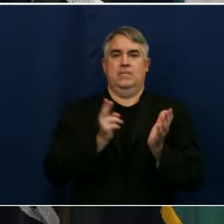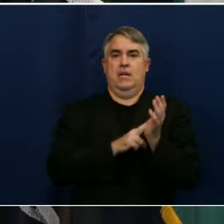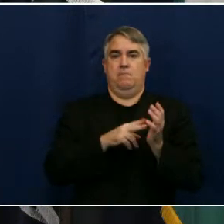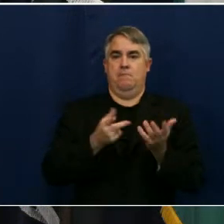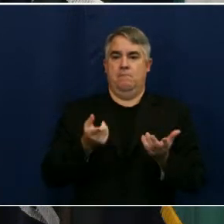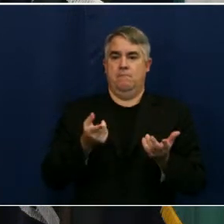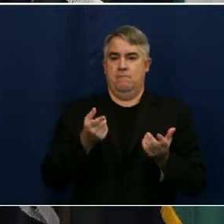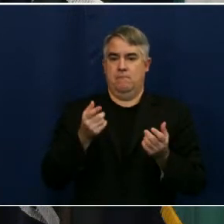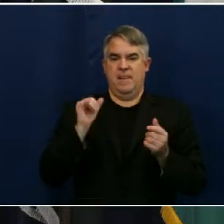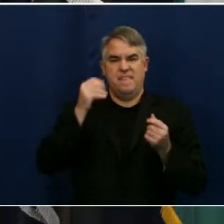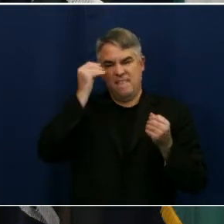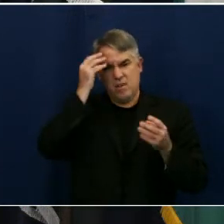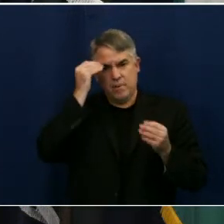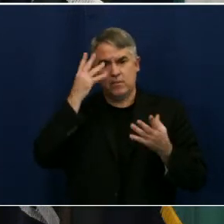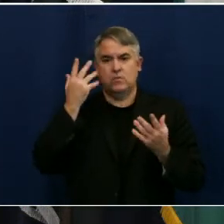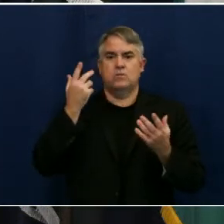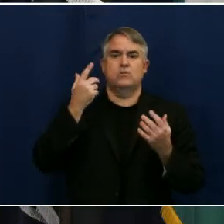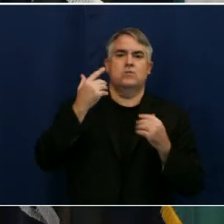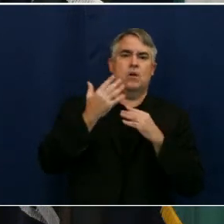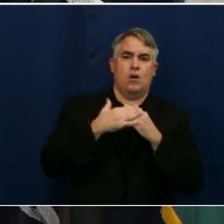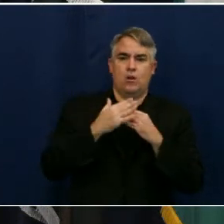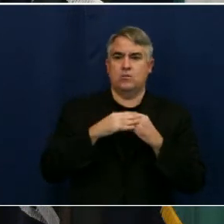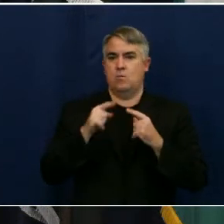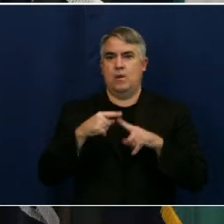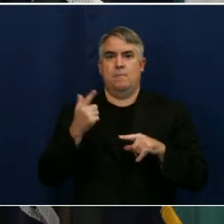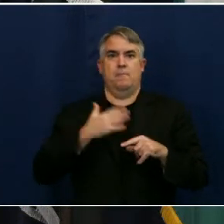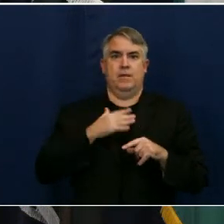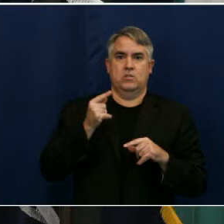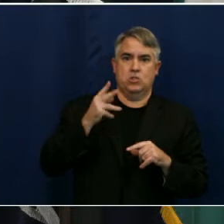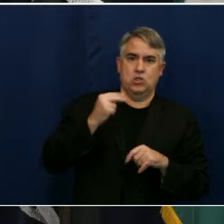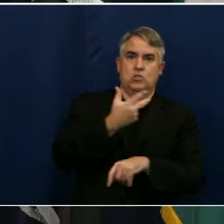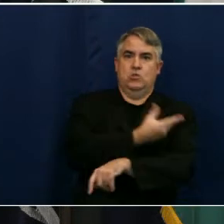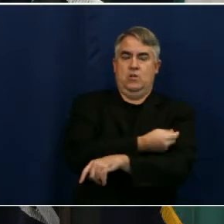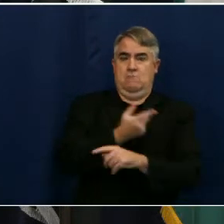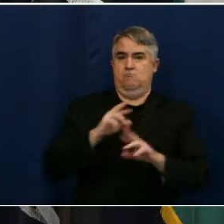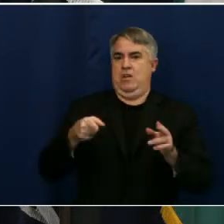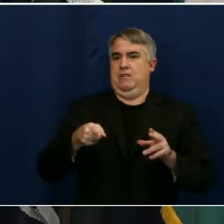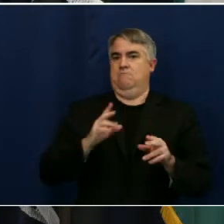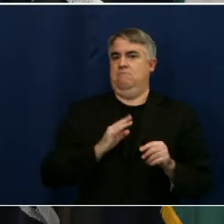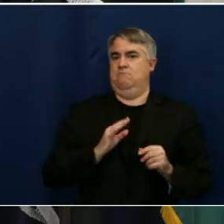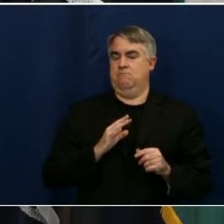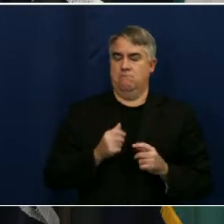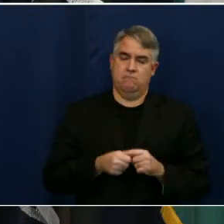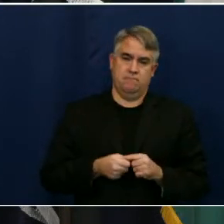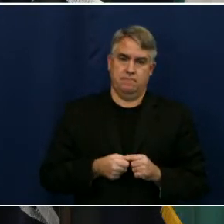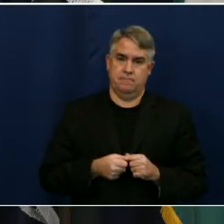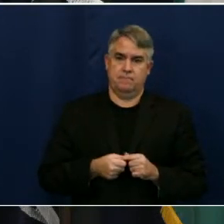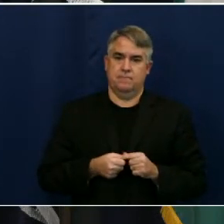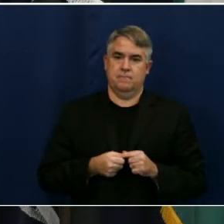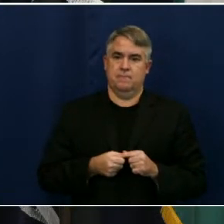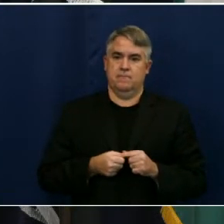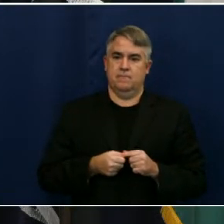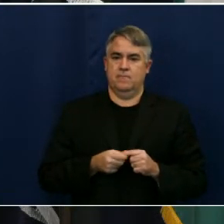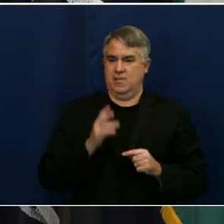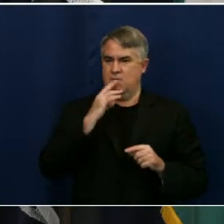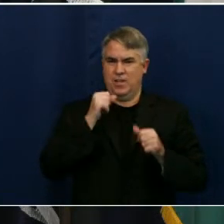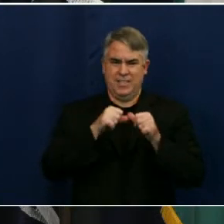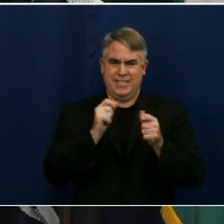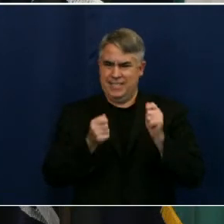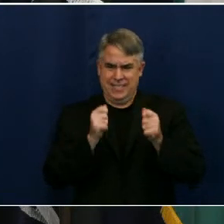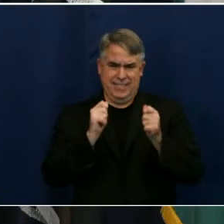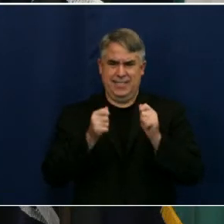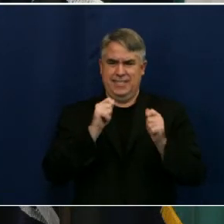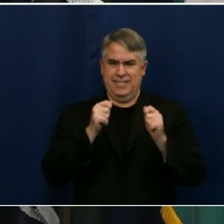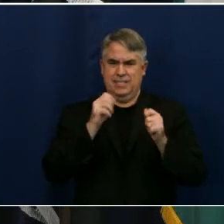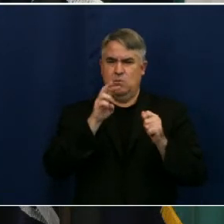information and alerts for when it is their turn. And that feature is presently up and running. So we'll continue to work to refine it, continue to incorporate more